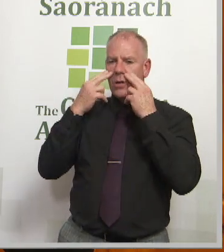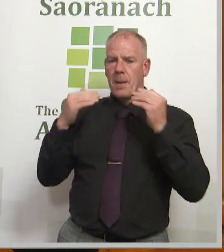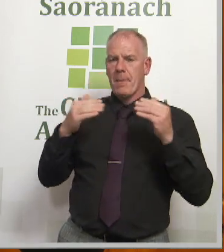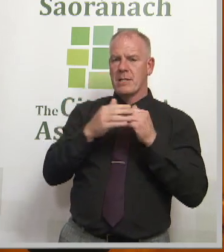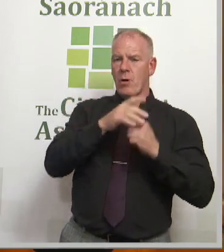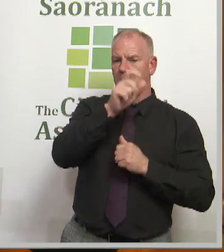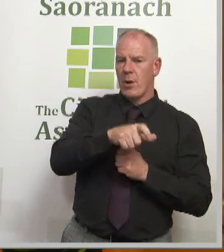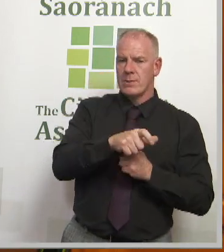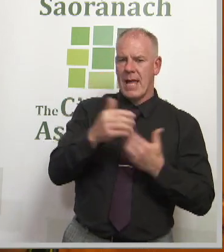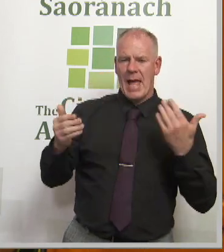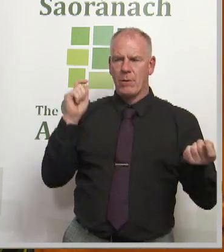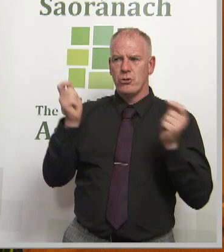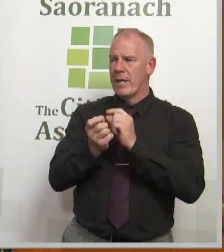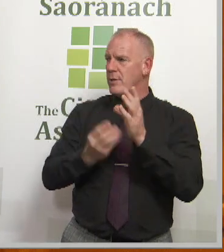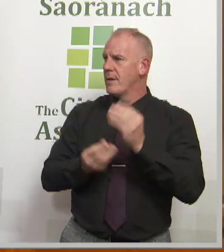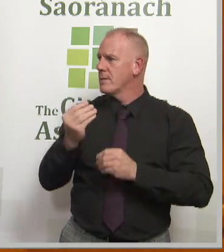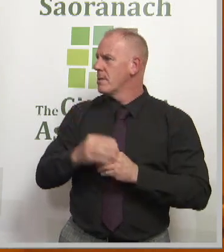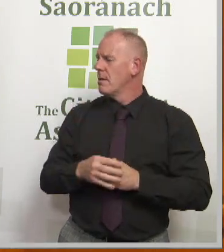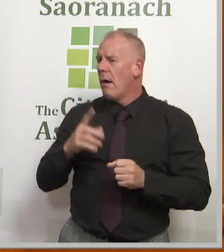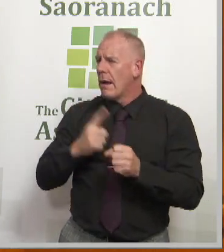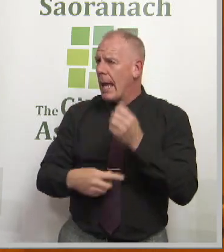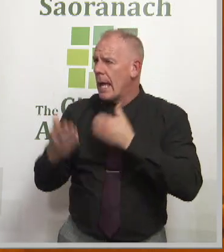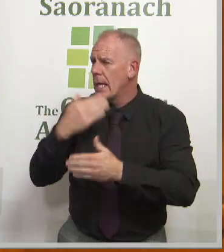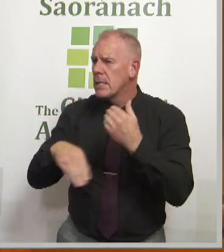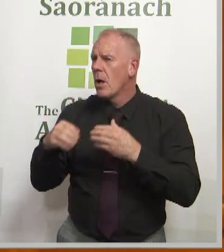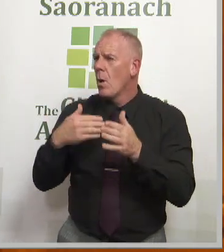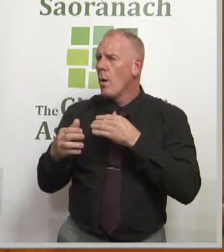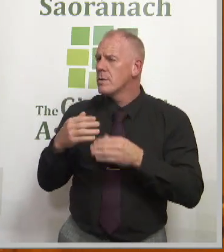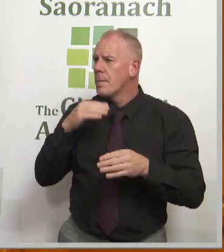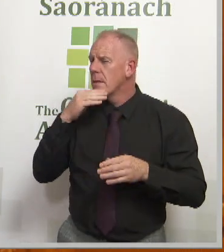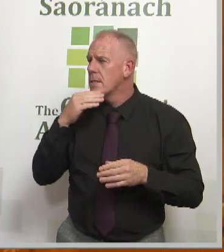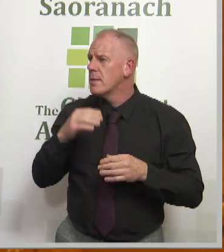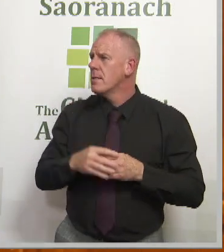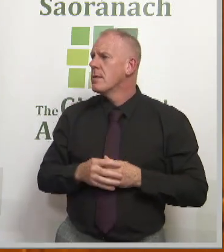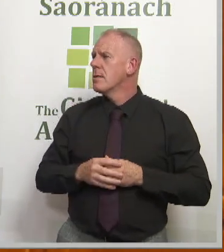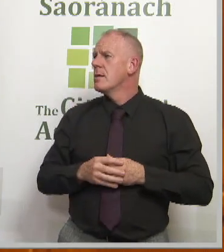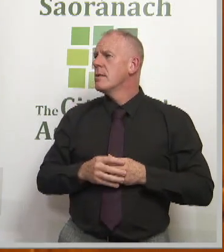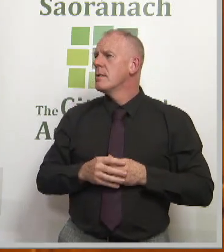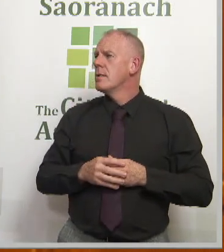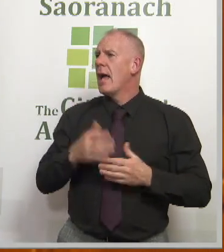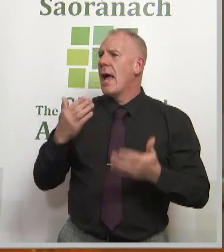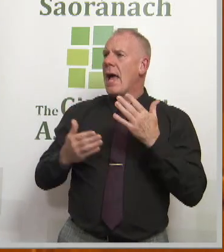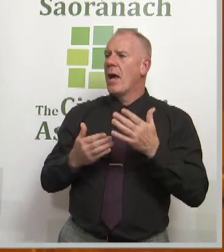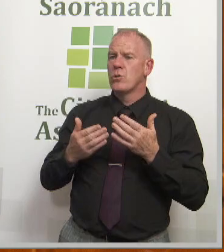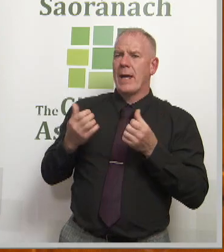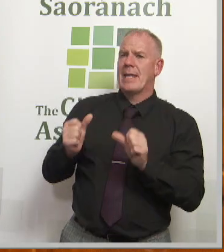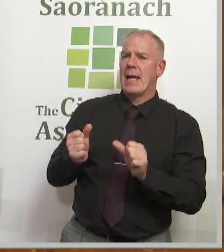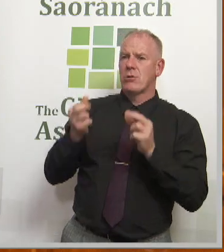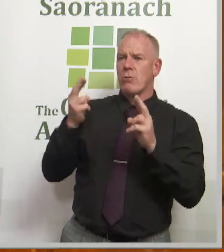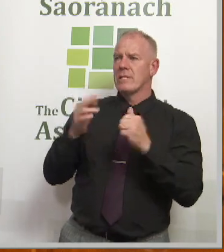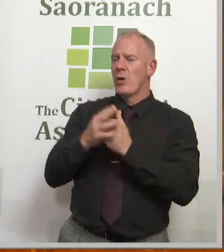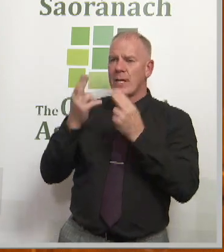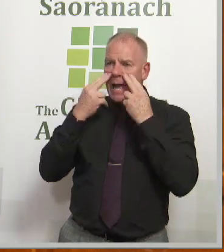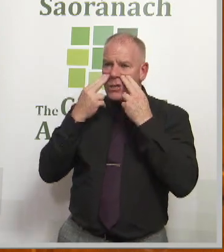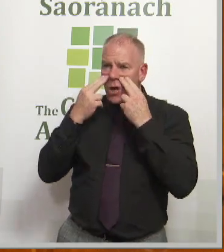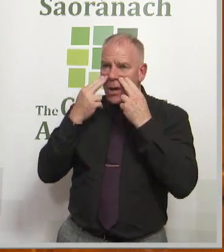would that change? Sorry, what would it take to do what to rights of What nature? it would take to enact the rights of nature to that of a